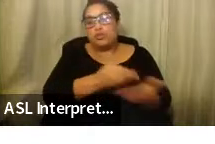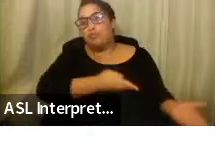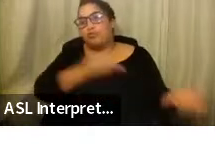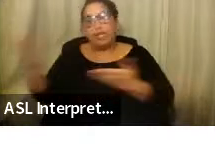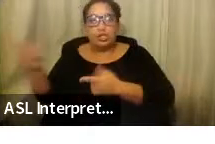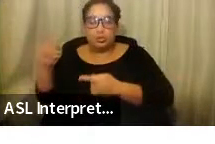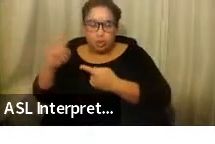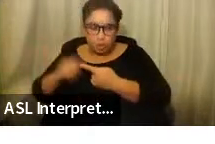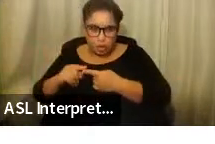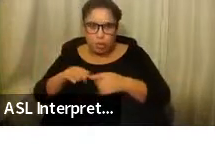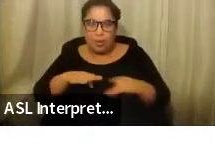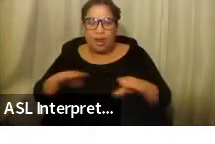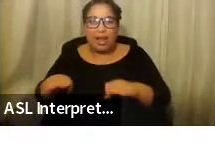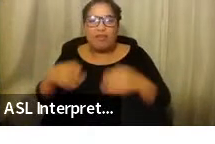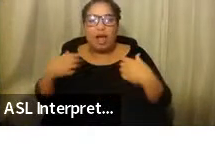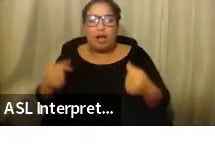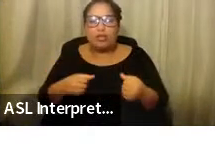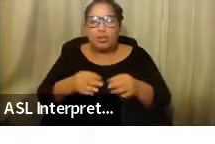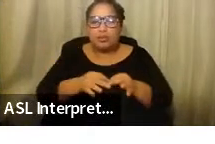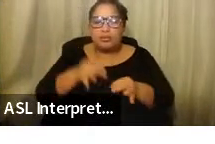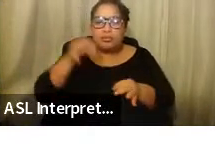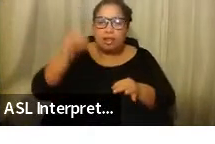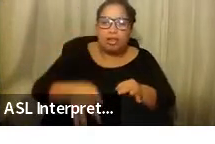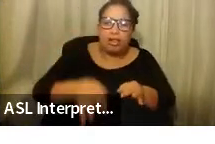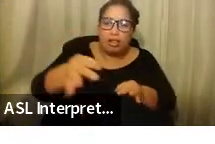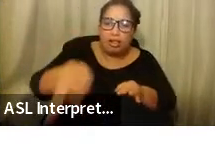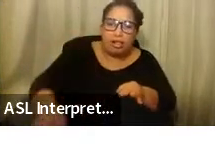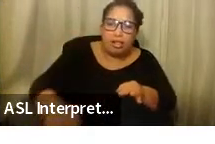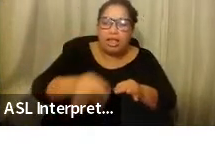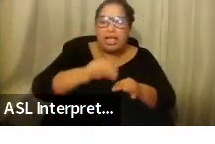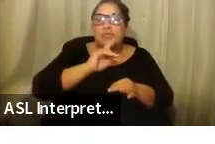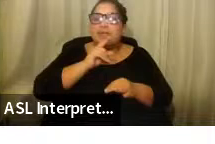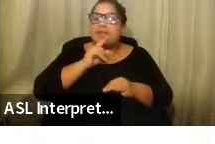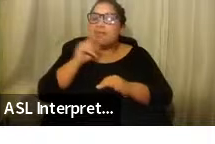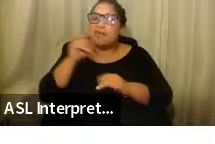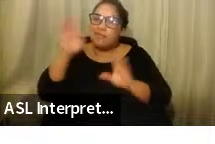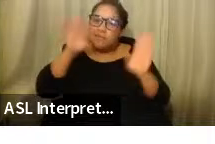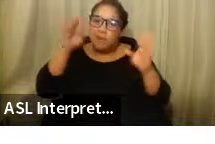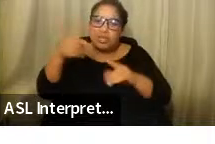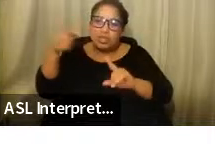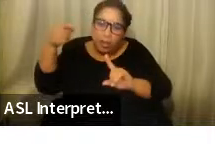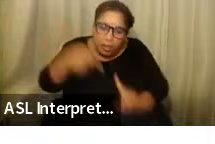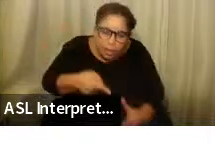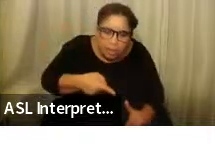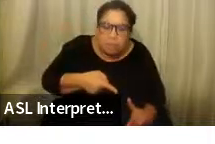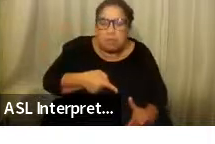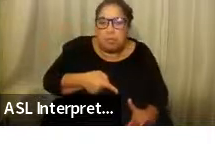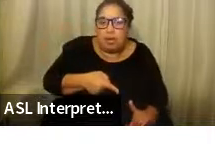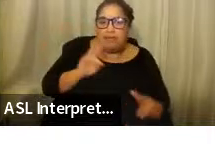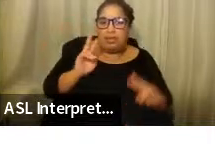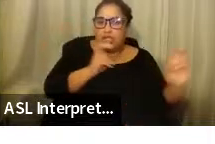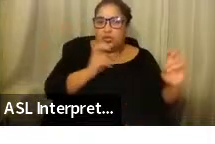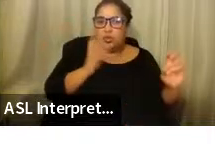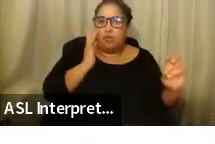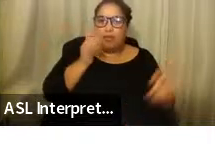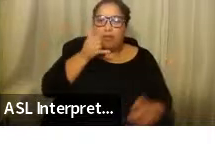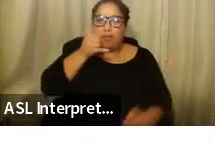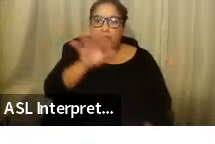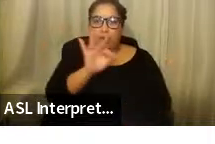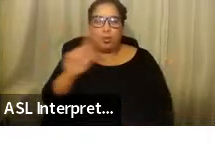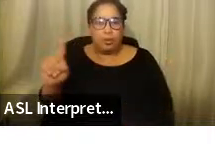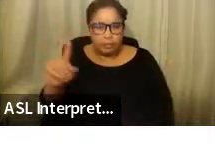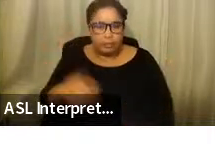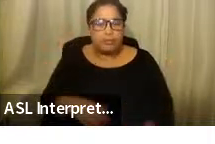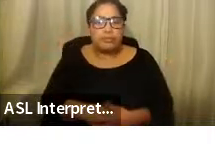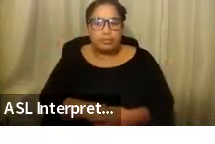health. So it's a delay, ultimately, in addressing the root cause of this patient's issue. Next slide, and I'll turn it